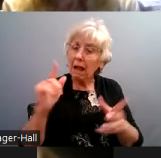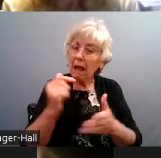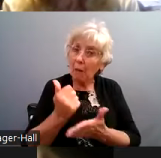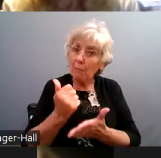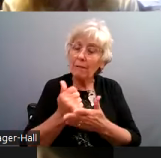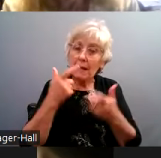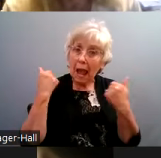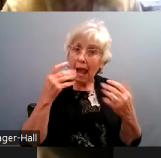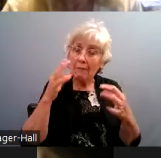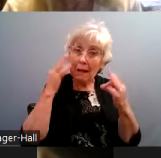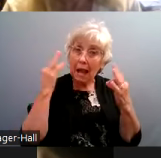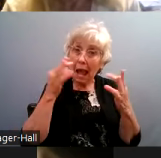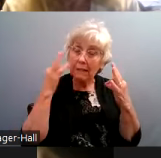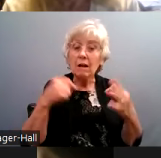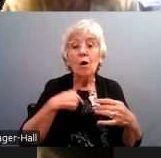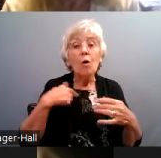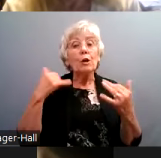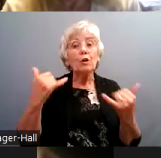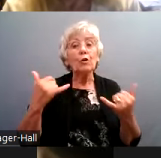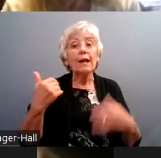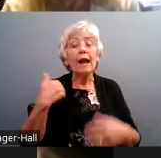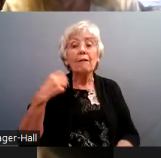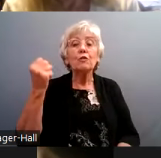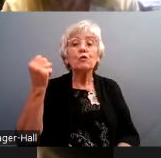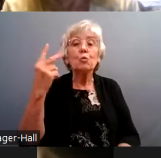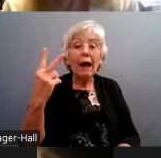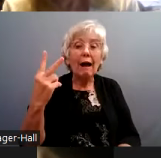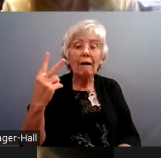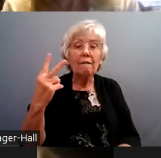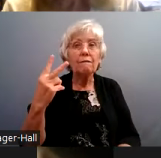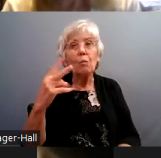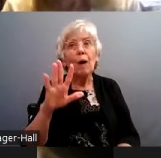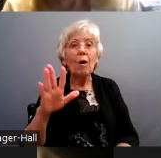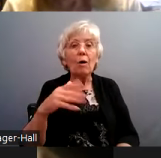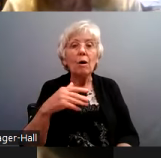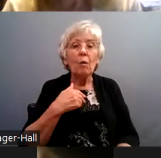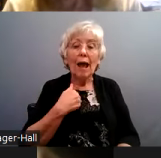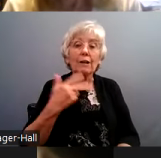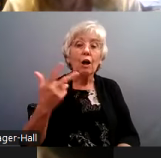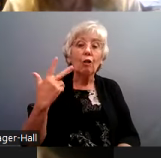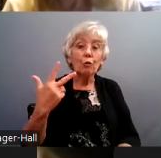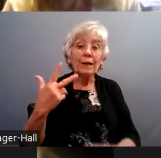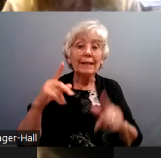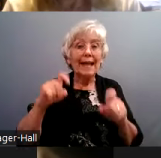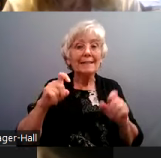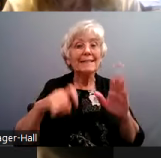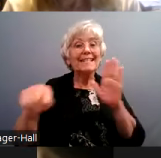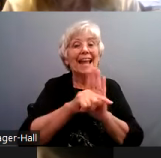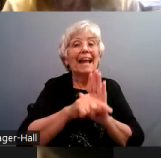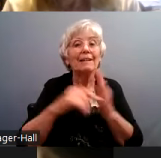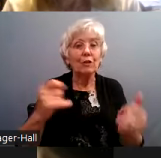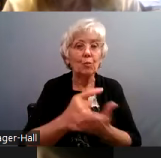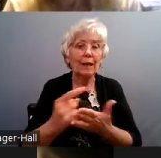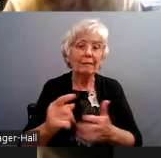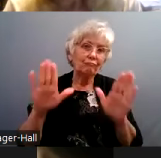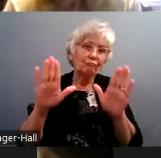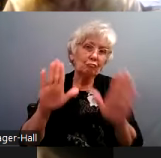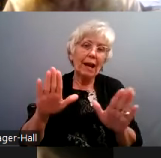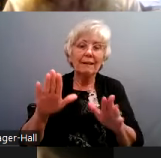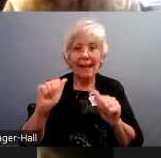have 12 kitties. Well, we had 3 test negative this week, which is excellent. So they can be set to go